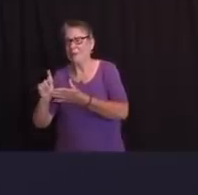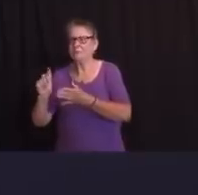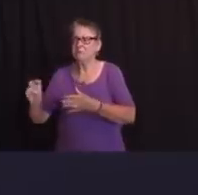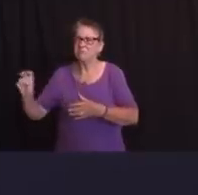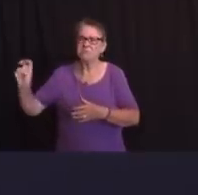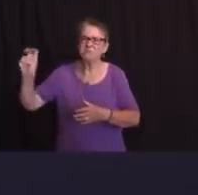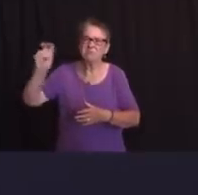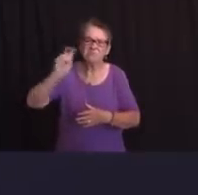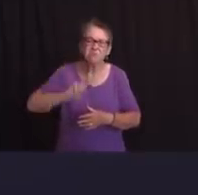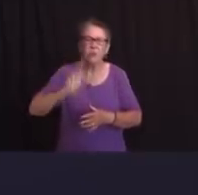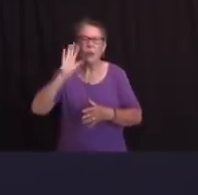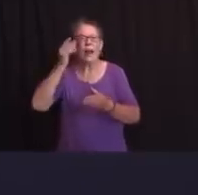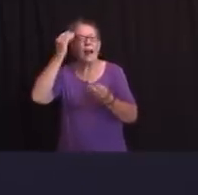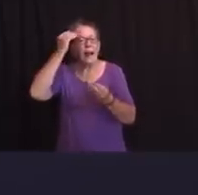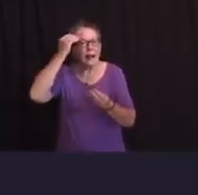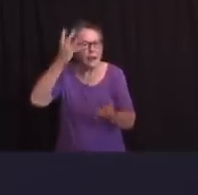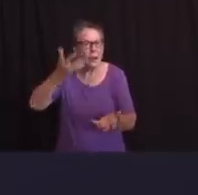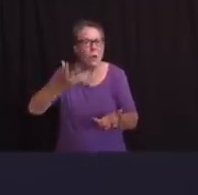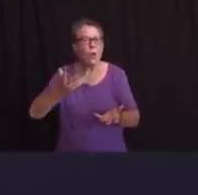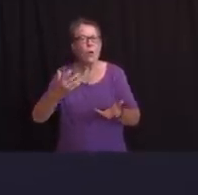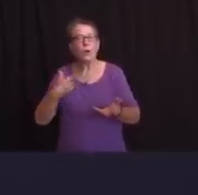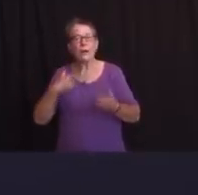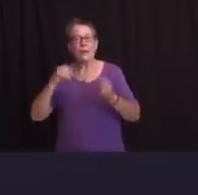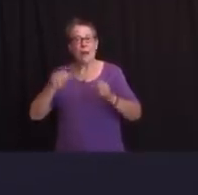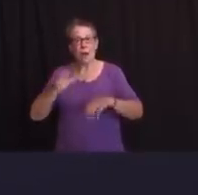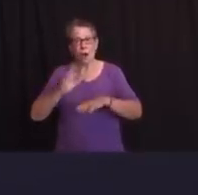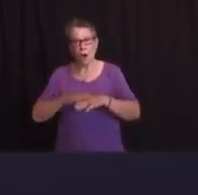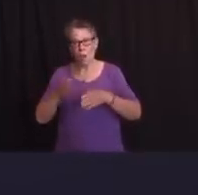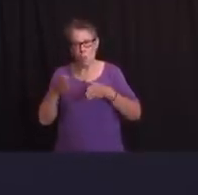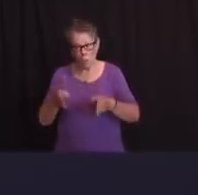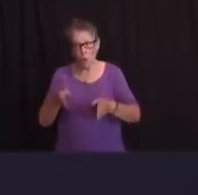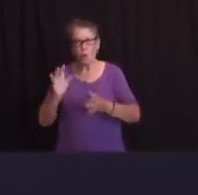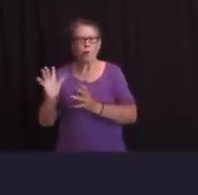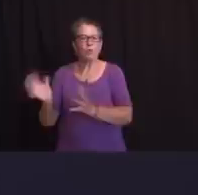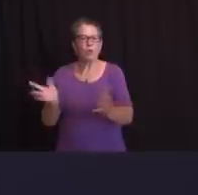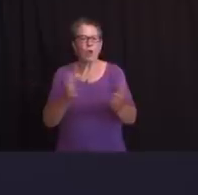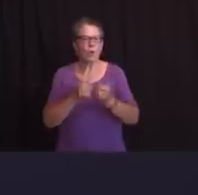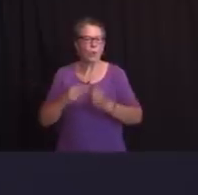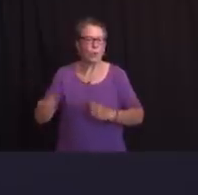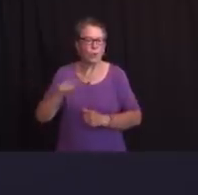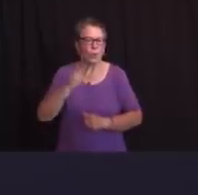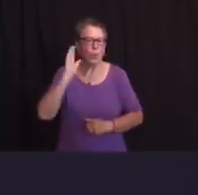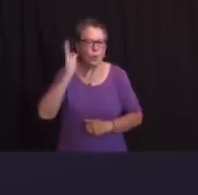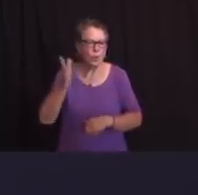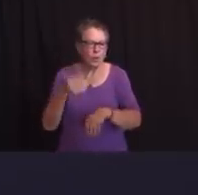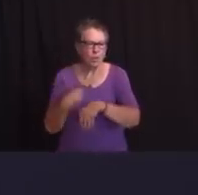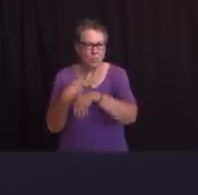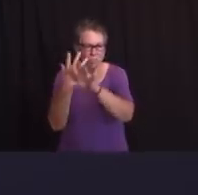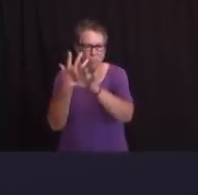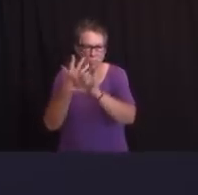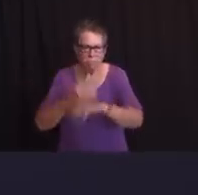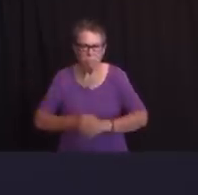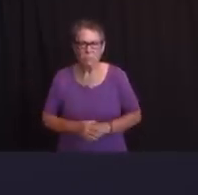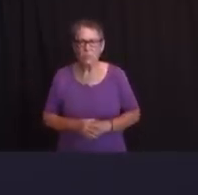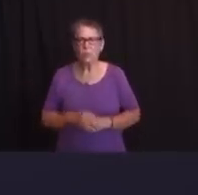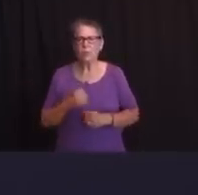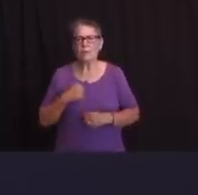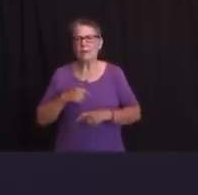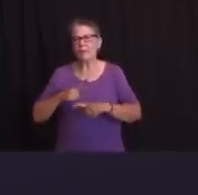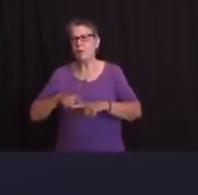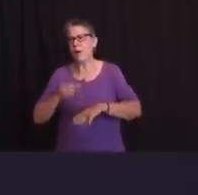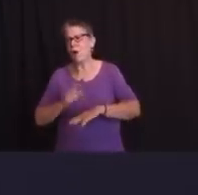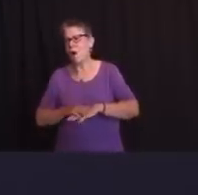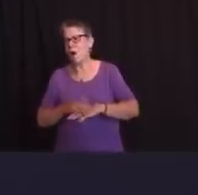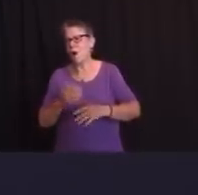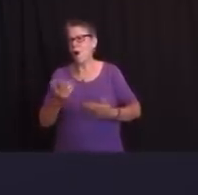communicate when we can on the road, and otherwise we'll be with you virtually. Depending on where the variant goes, I hope we don't have to do this, but if we have to turn up